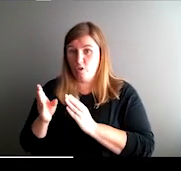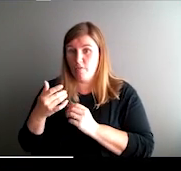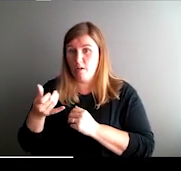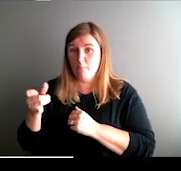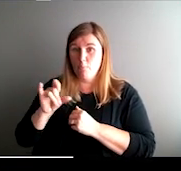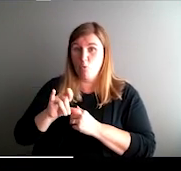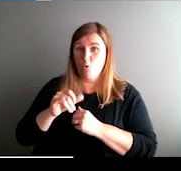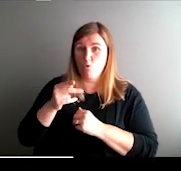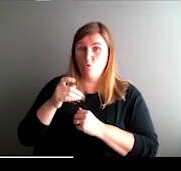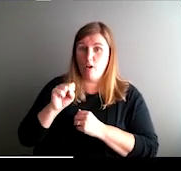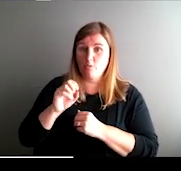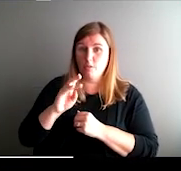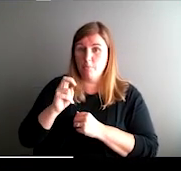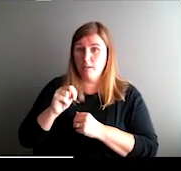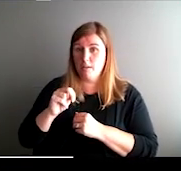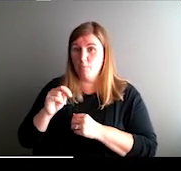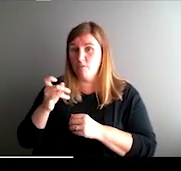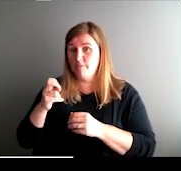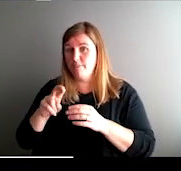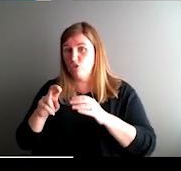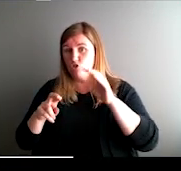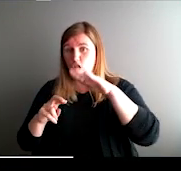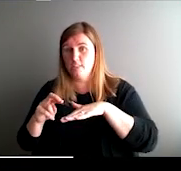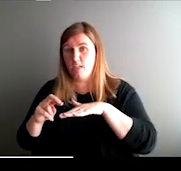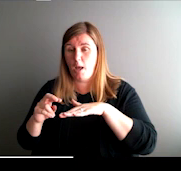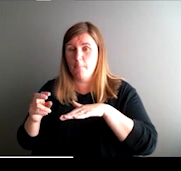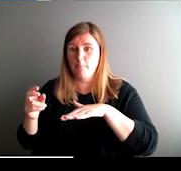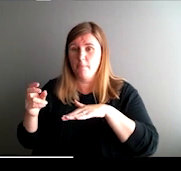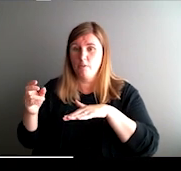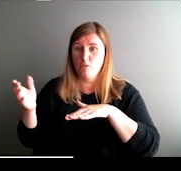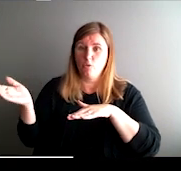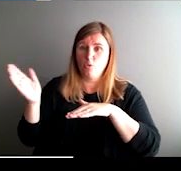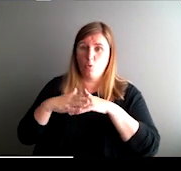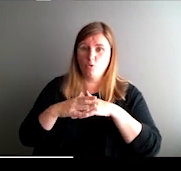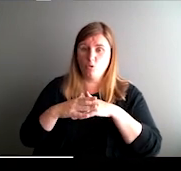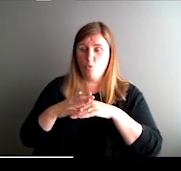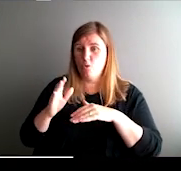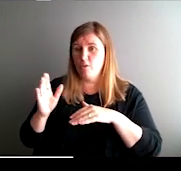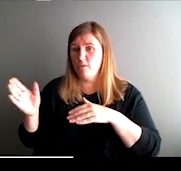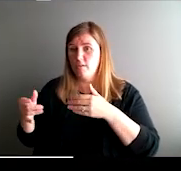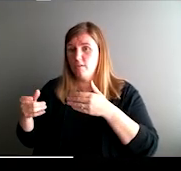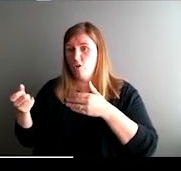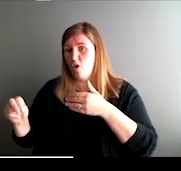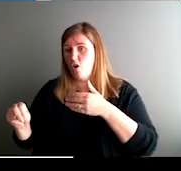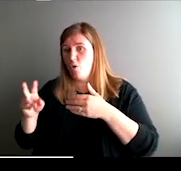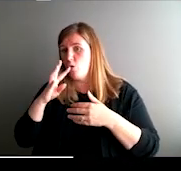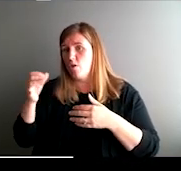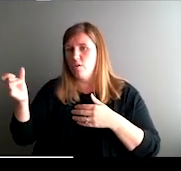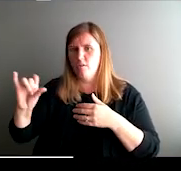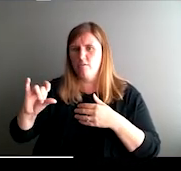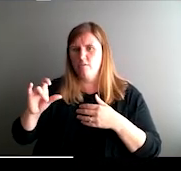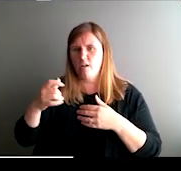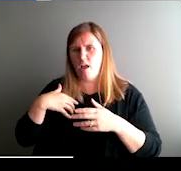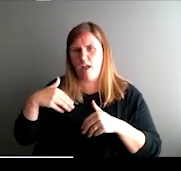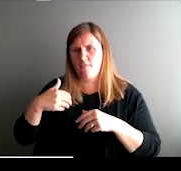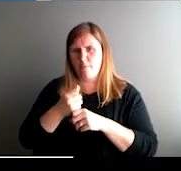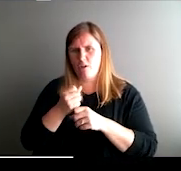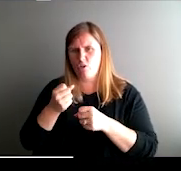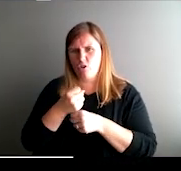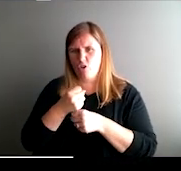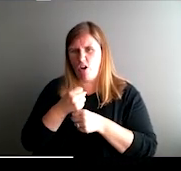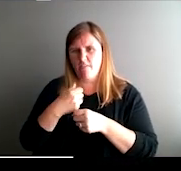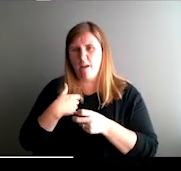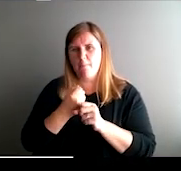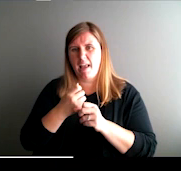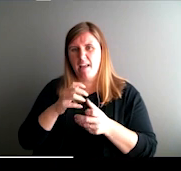the grounds into the bin, put the filter on top of it, close the door, turn it on, and then add the water, I haven't made coffee, I've made a